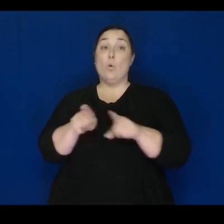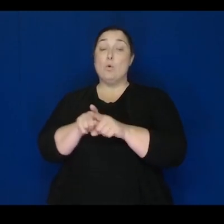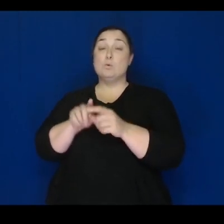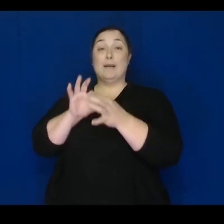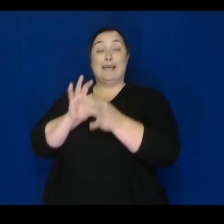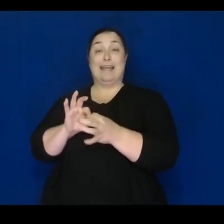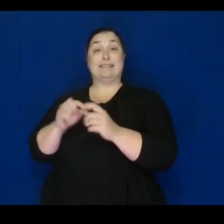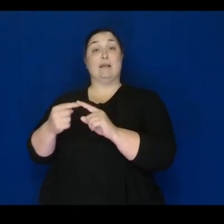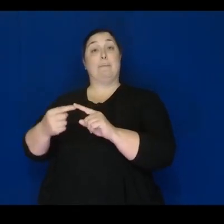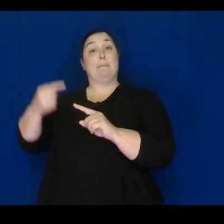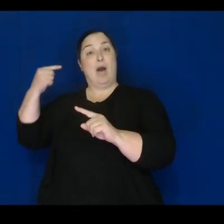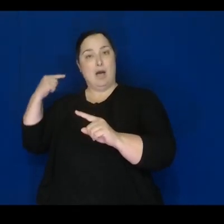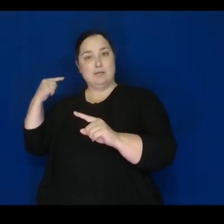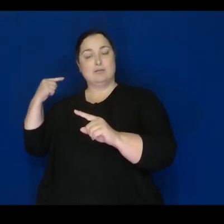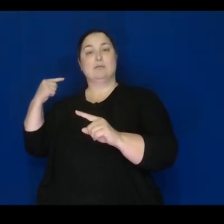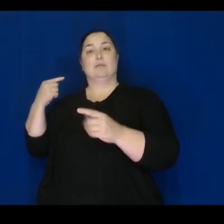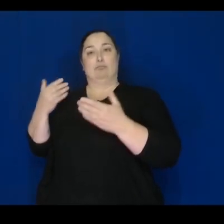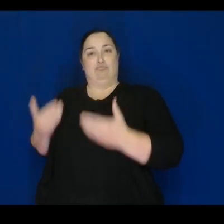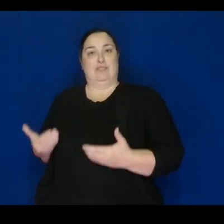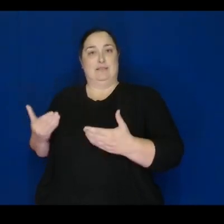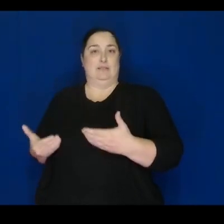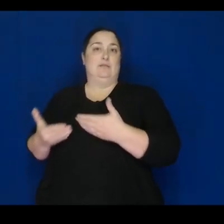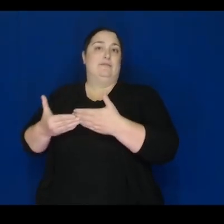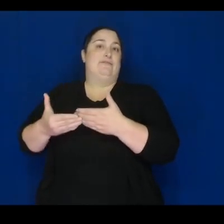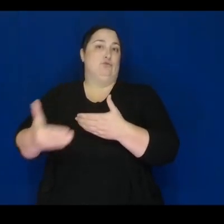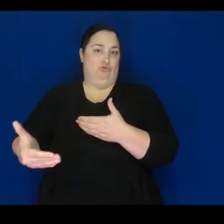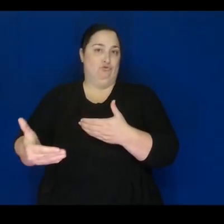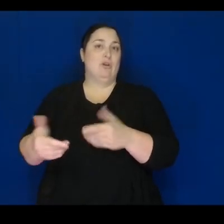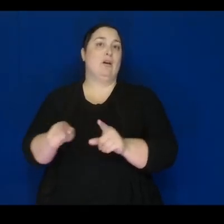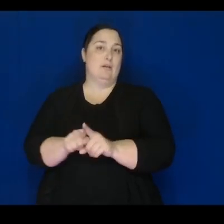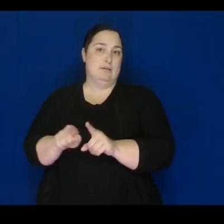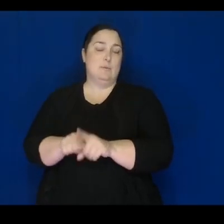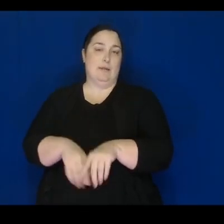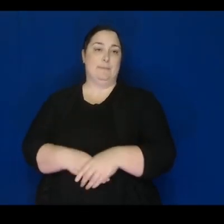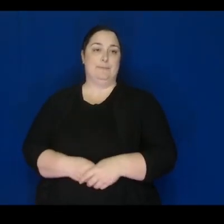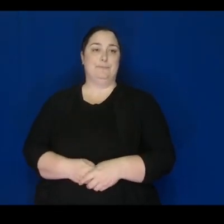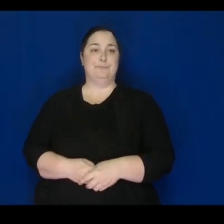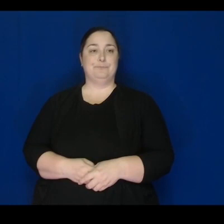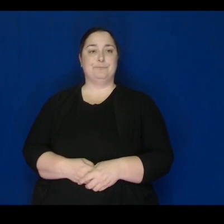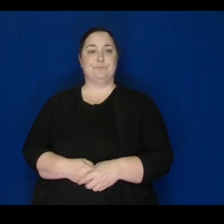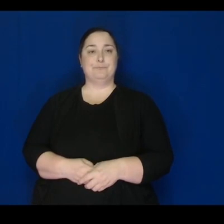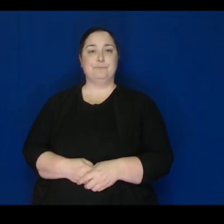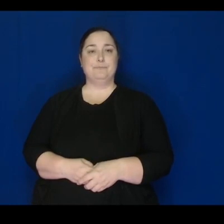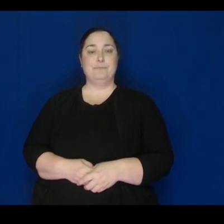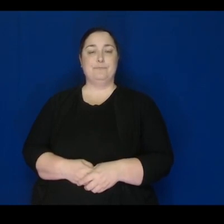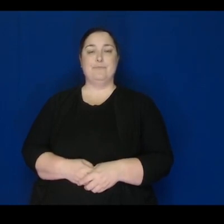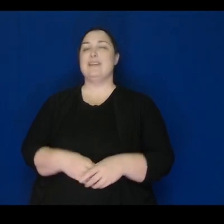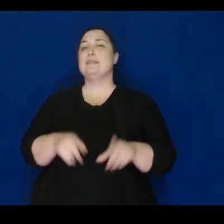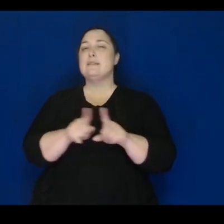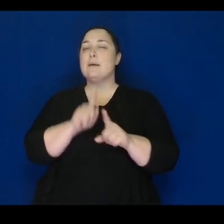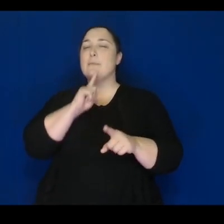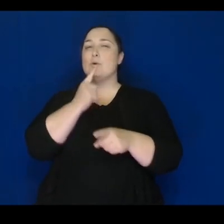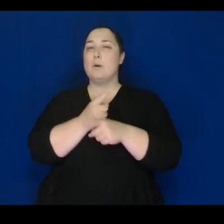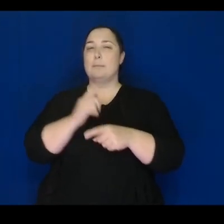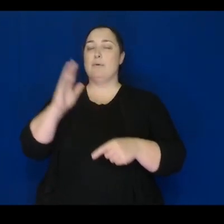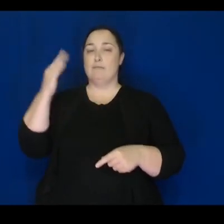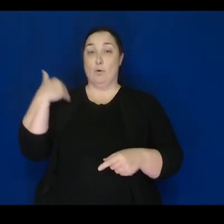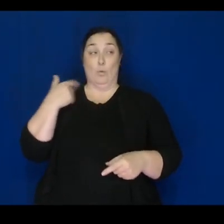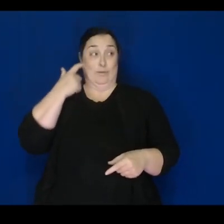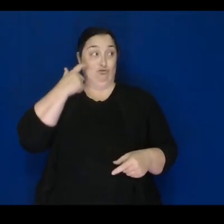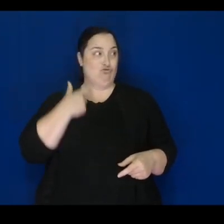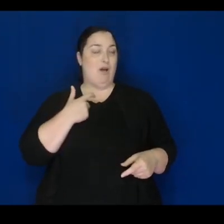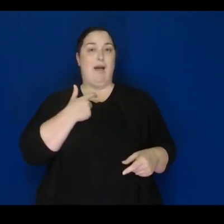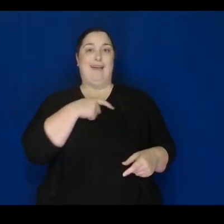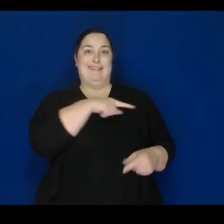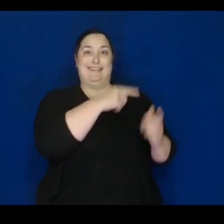present and the future. And like I said before, we really do try to